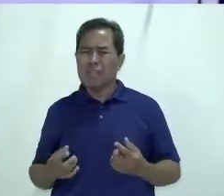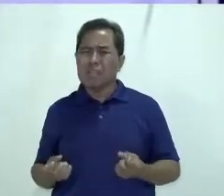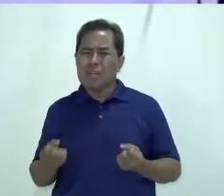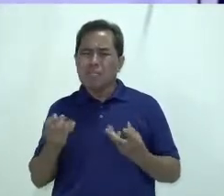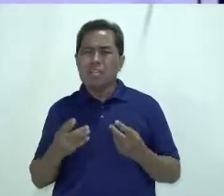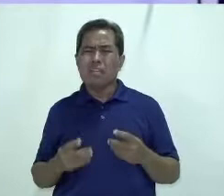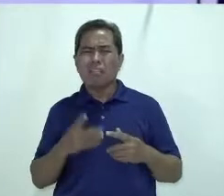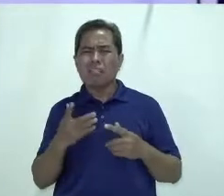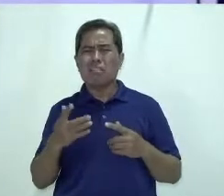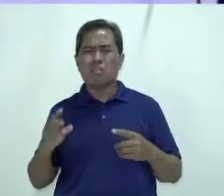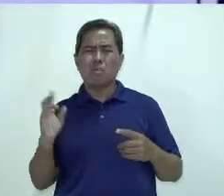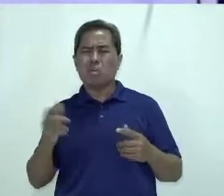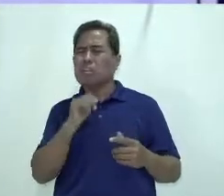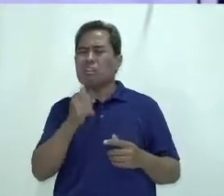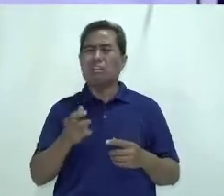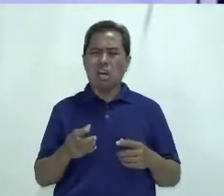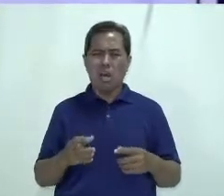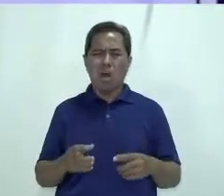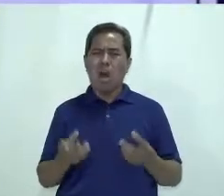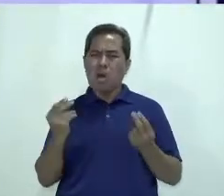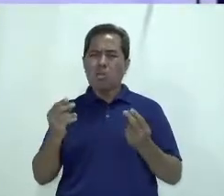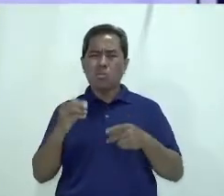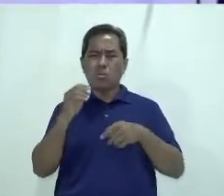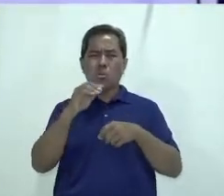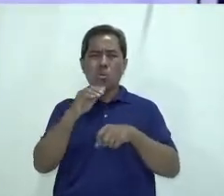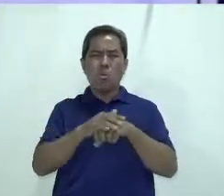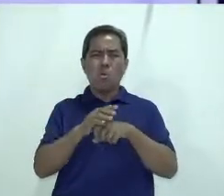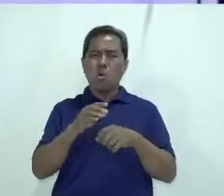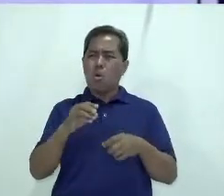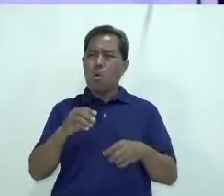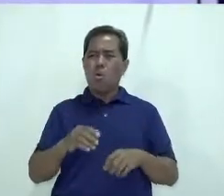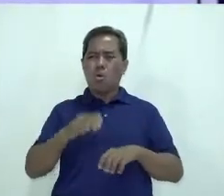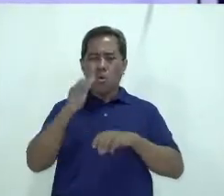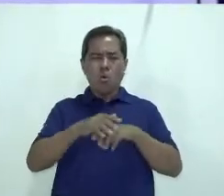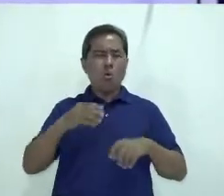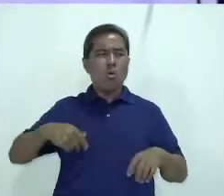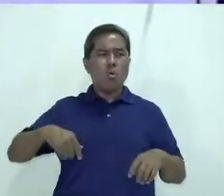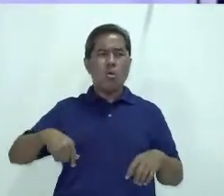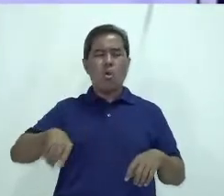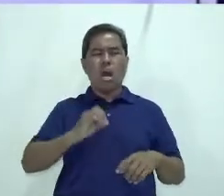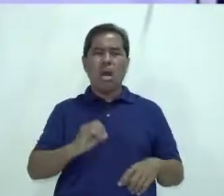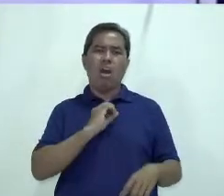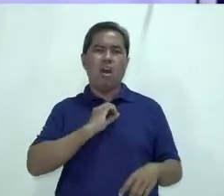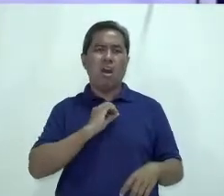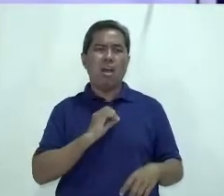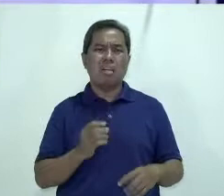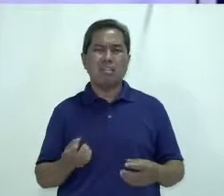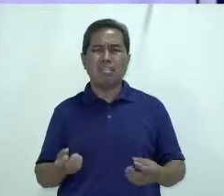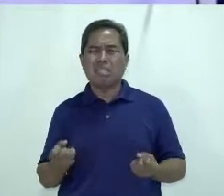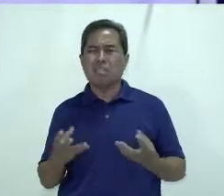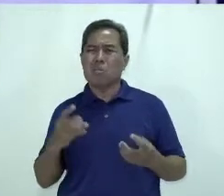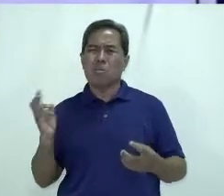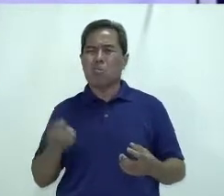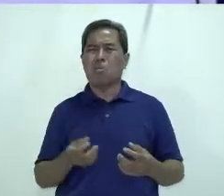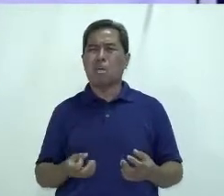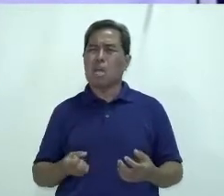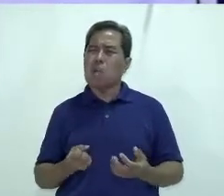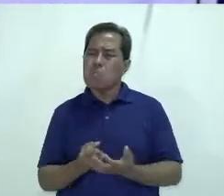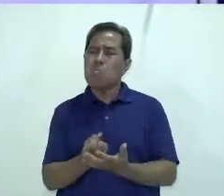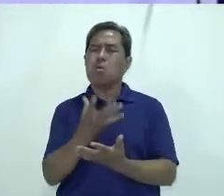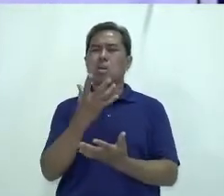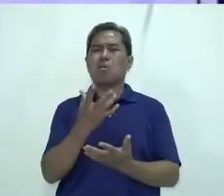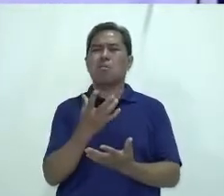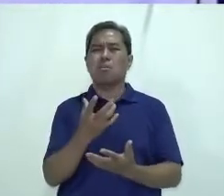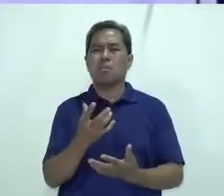ability. And no matter how smart we are, no matter how much money we have, it won't be